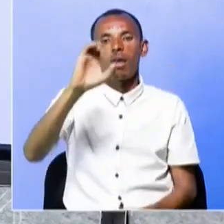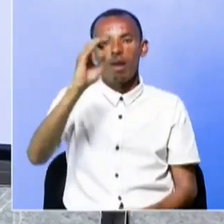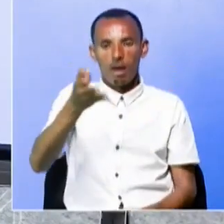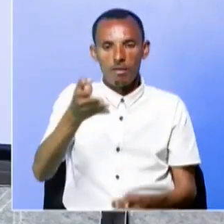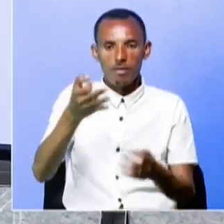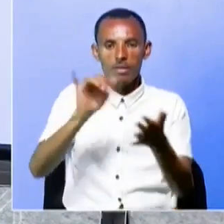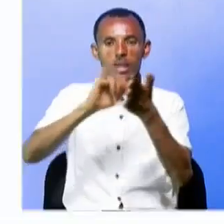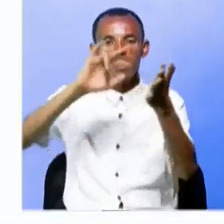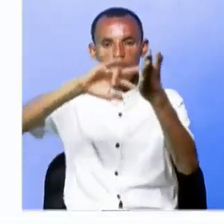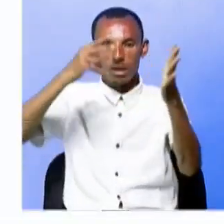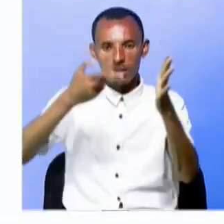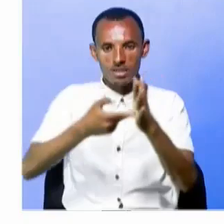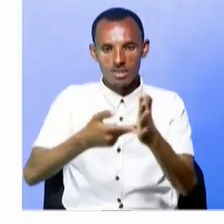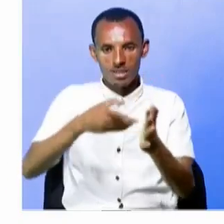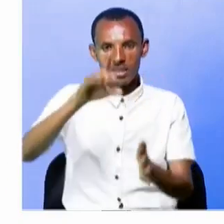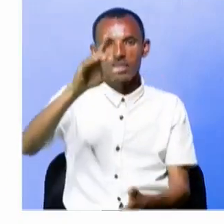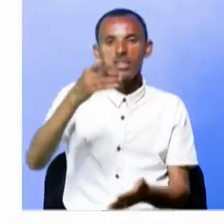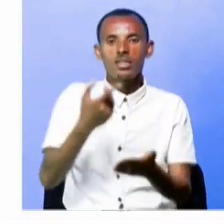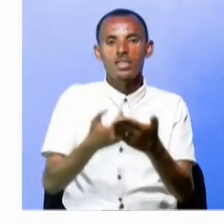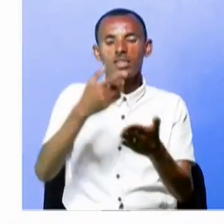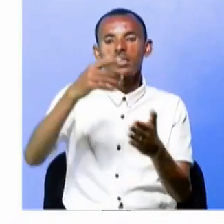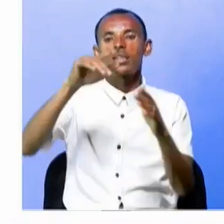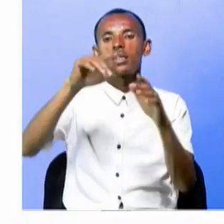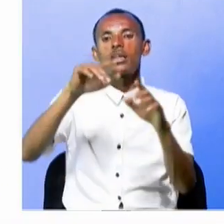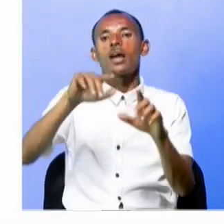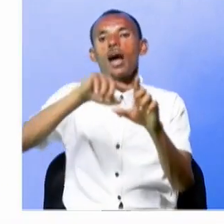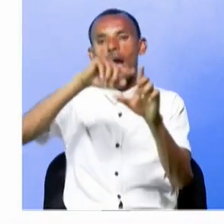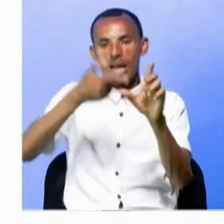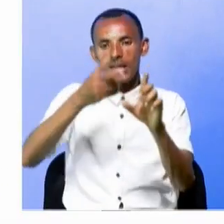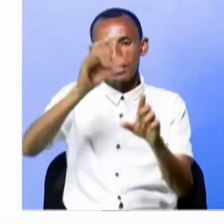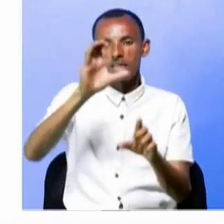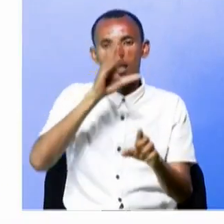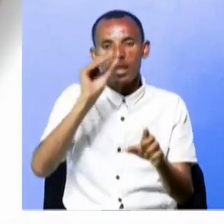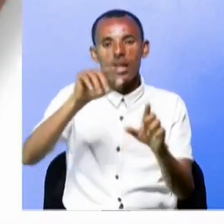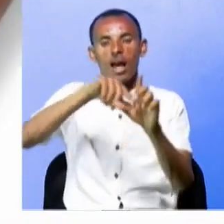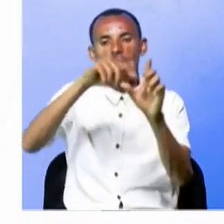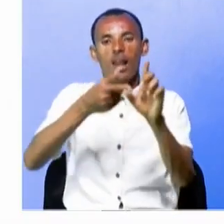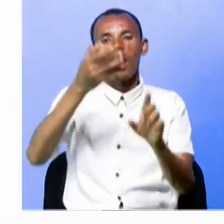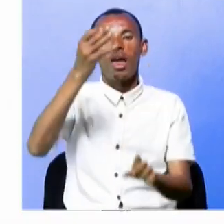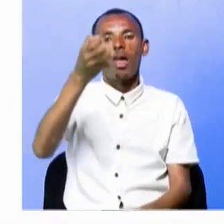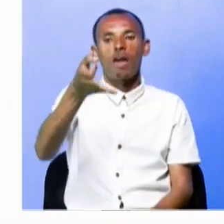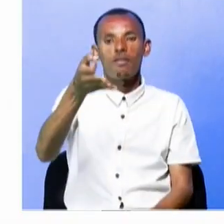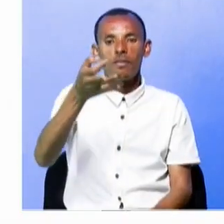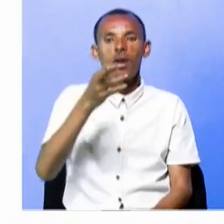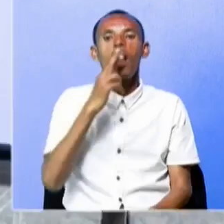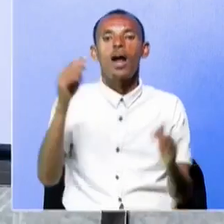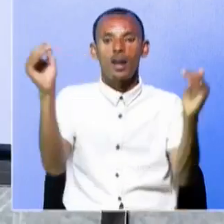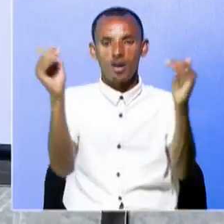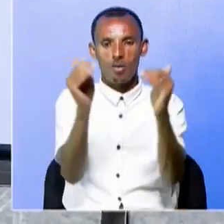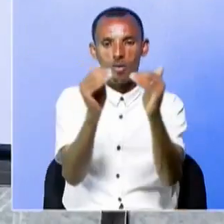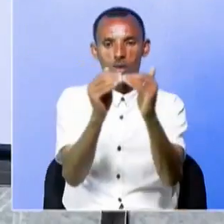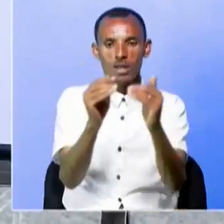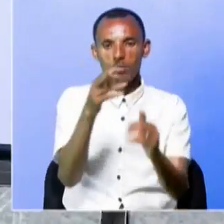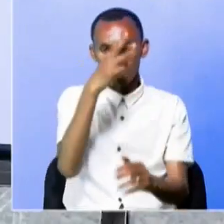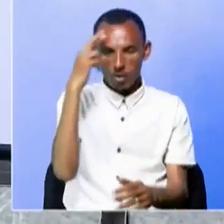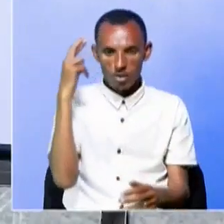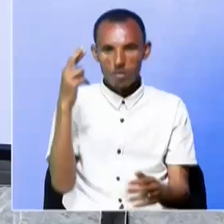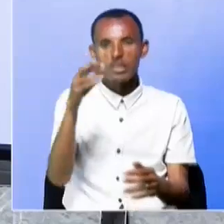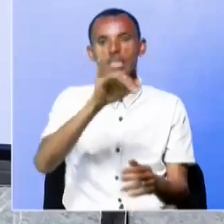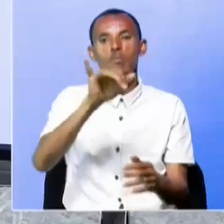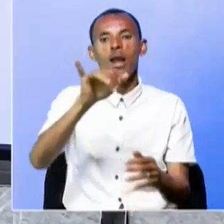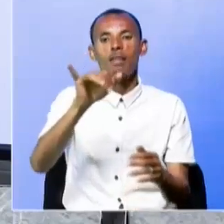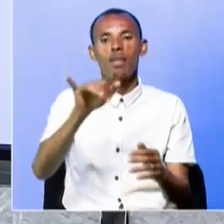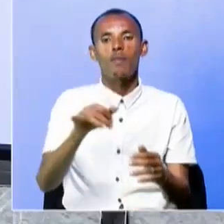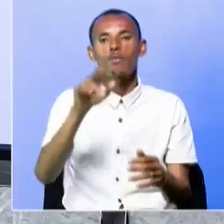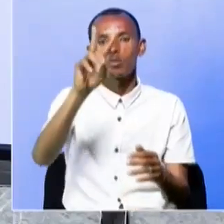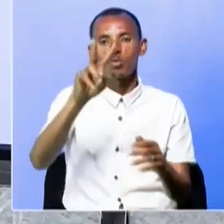That means these angle C and angle F are congruent because of the similarity of